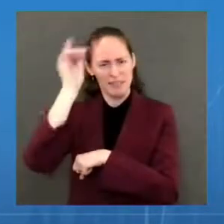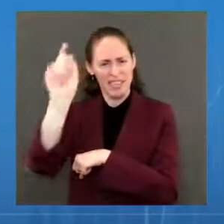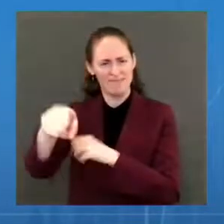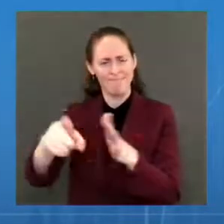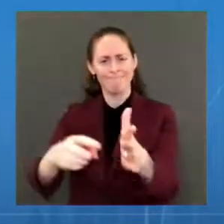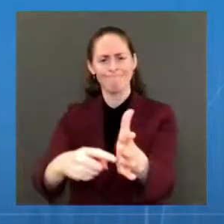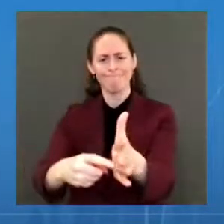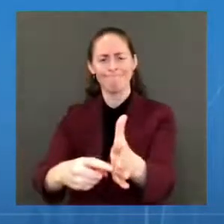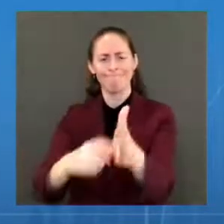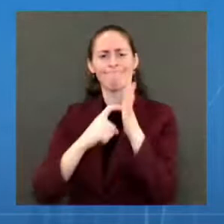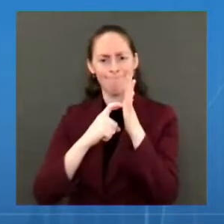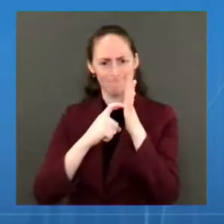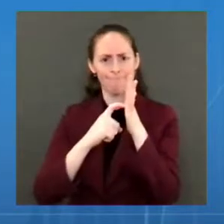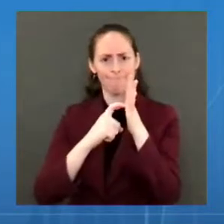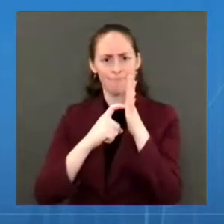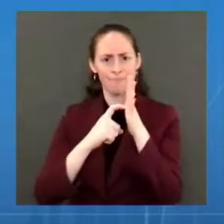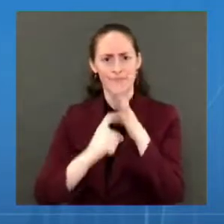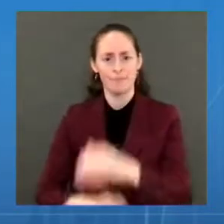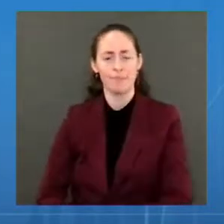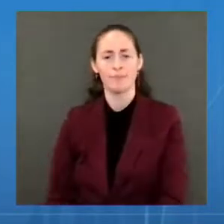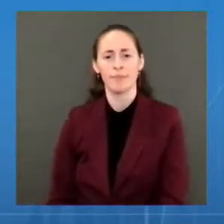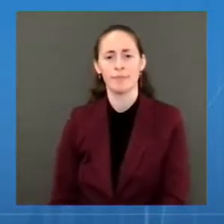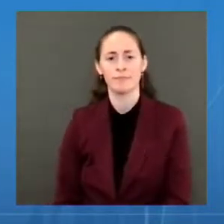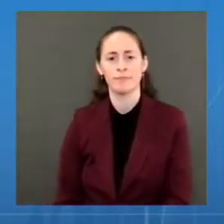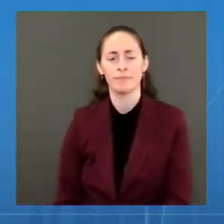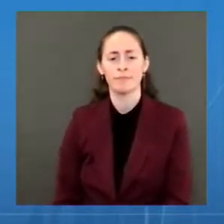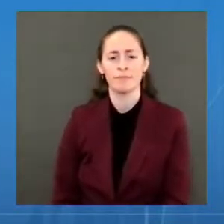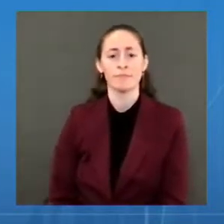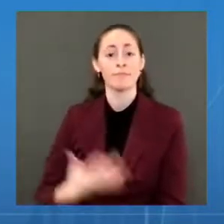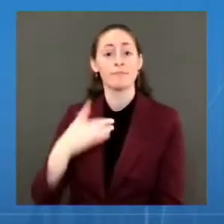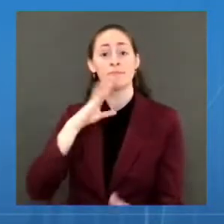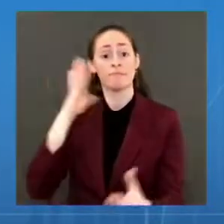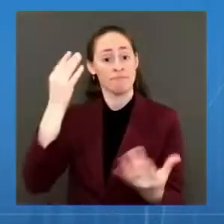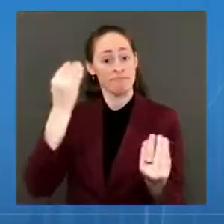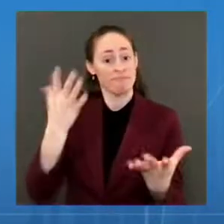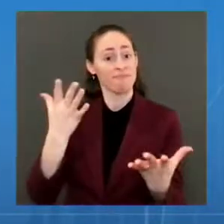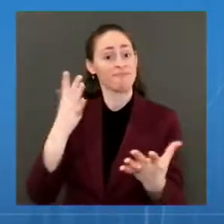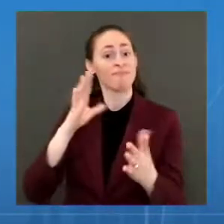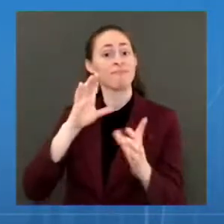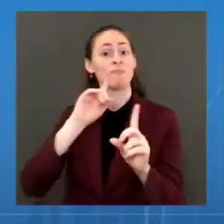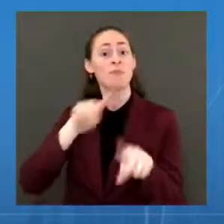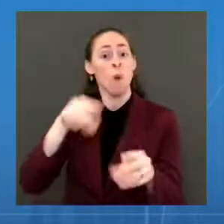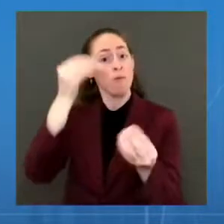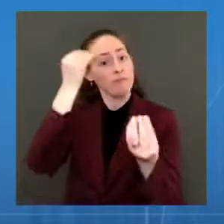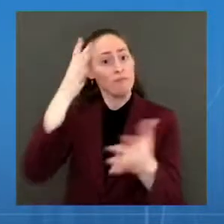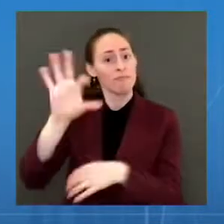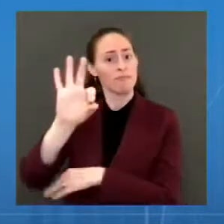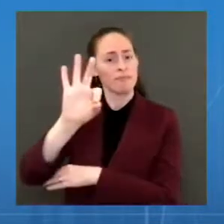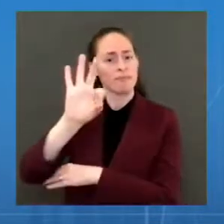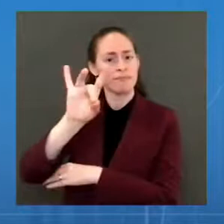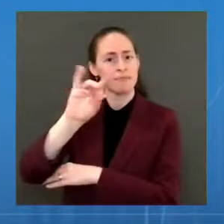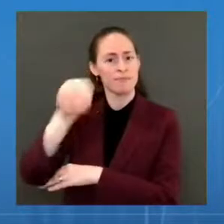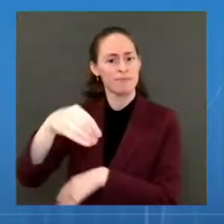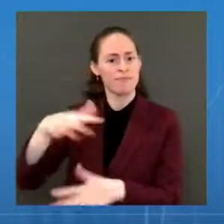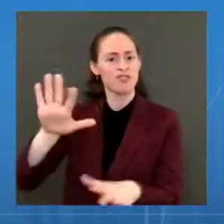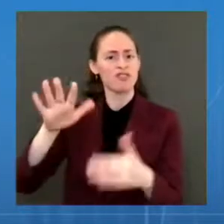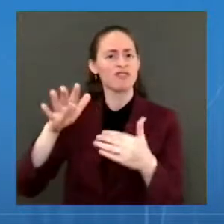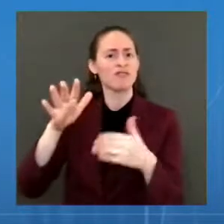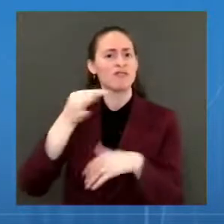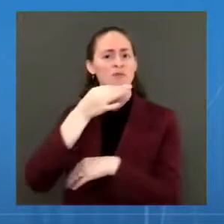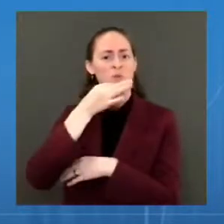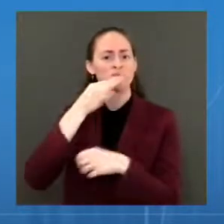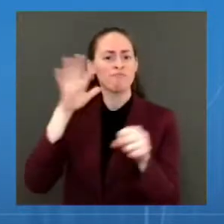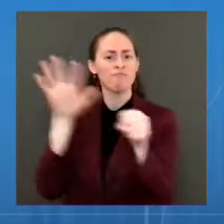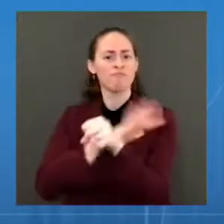achieved 95% compliance, and 90% of the 3.5 million federal workers